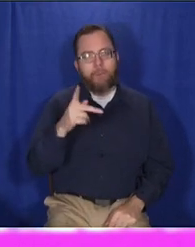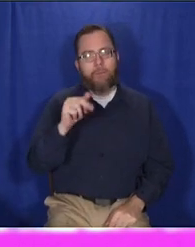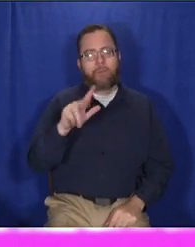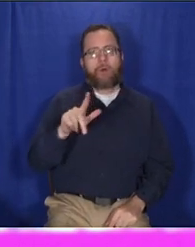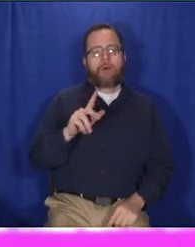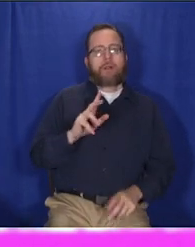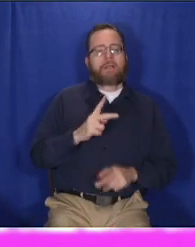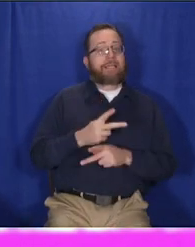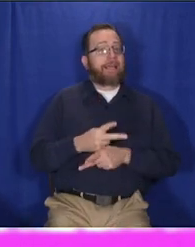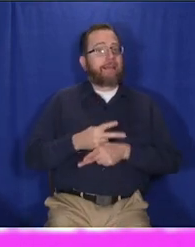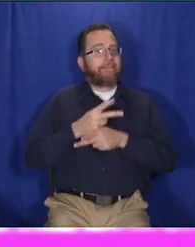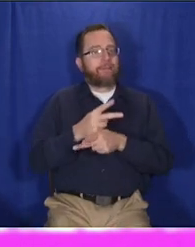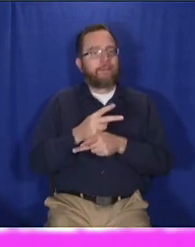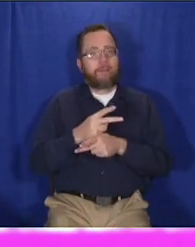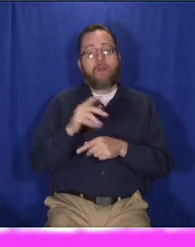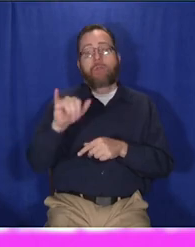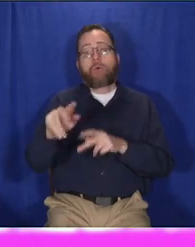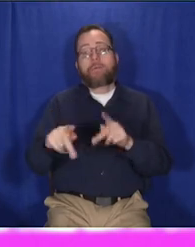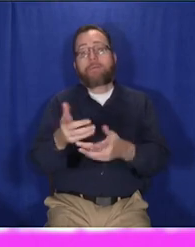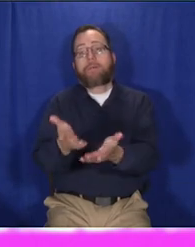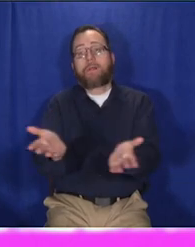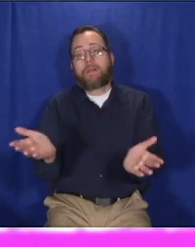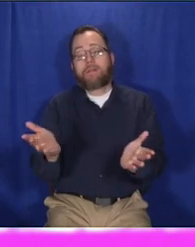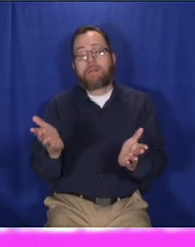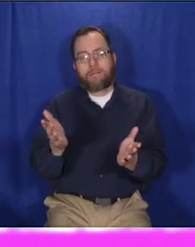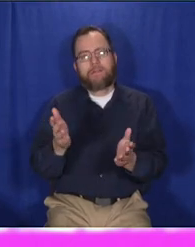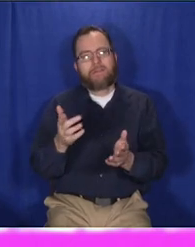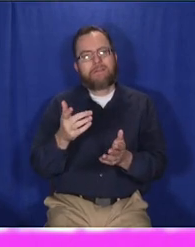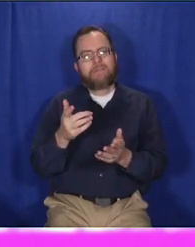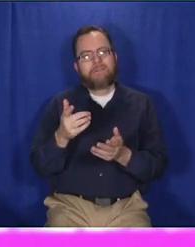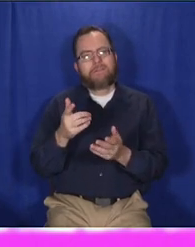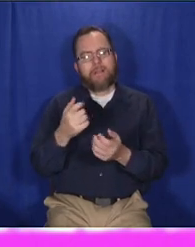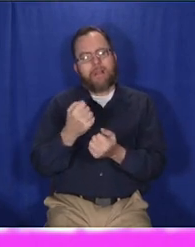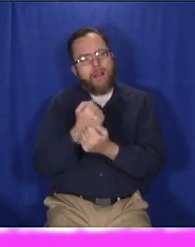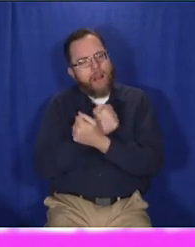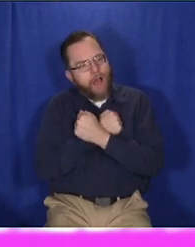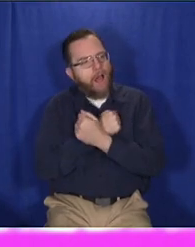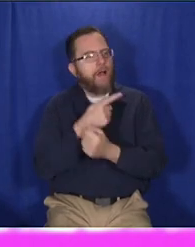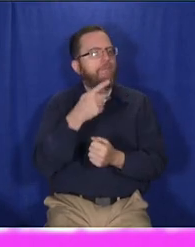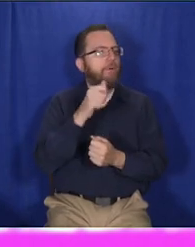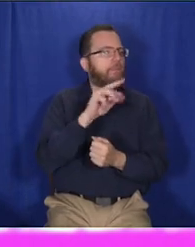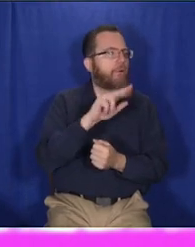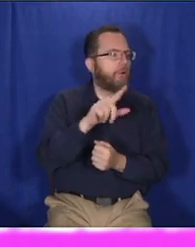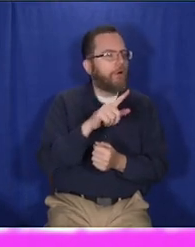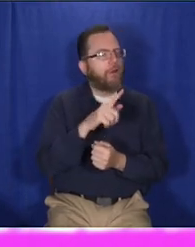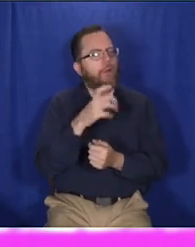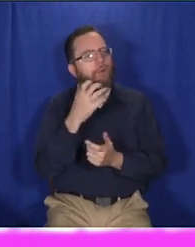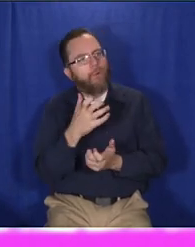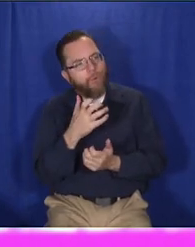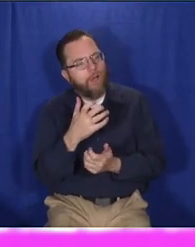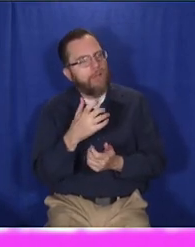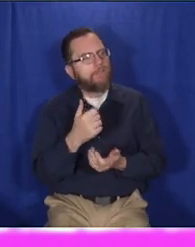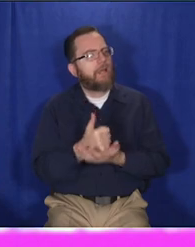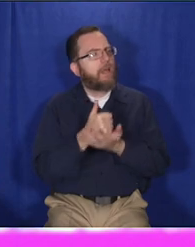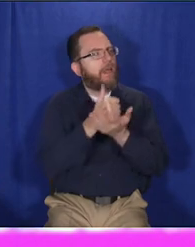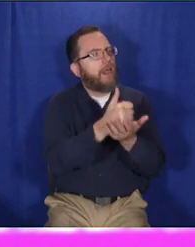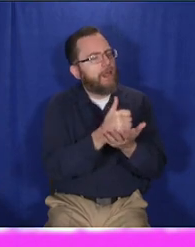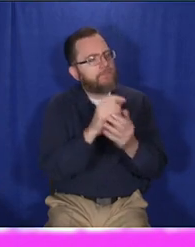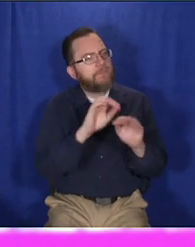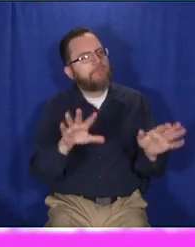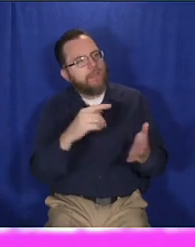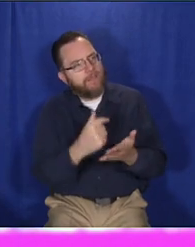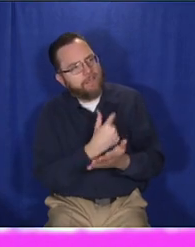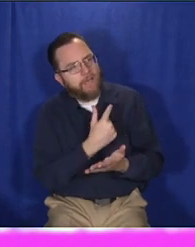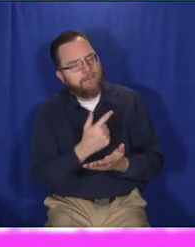send him this gift out of their own accord, out of their love for him and their desire to advance the gospel. And he's hesitant about